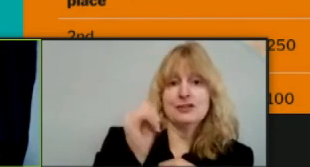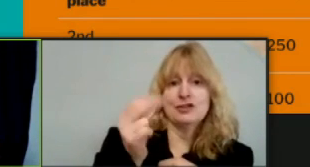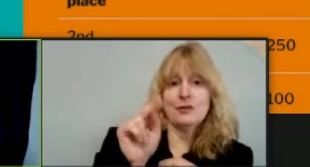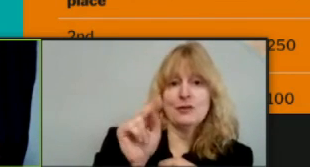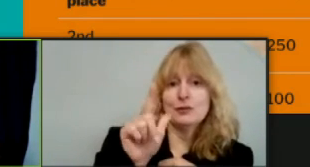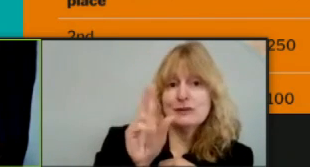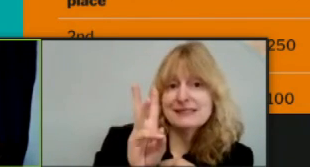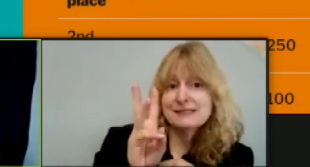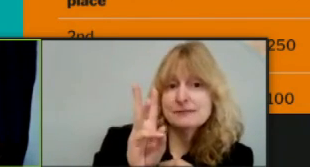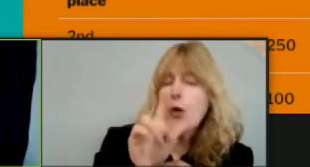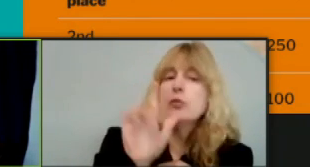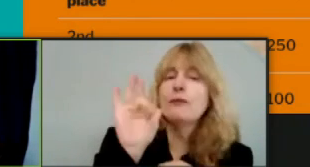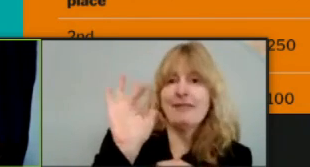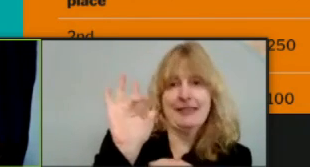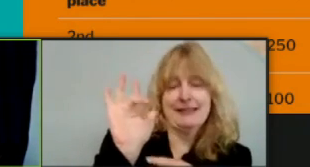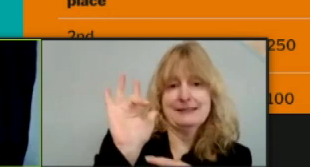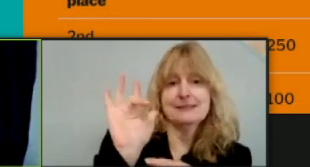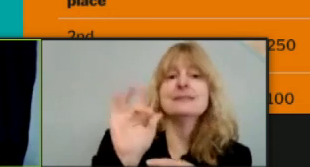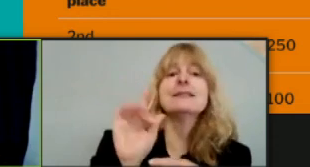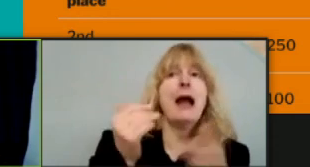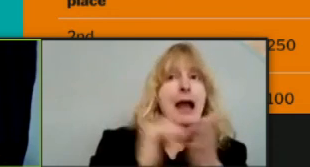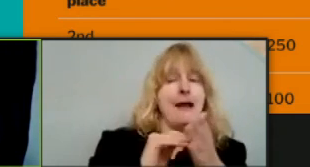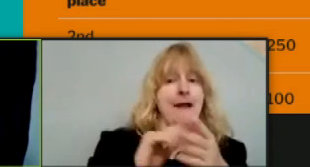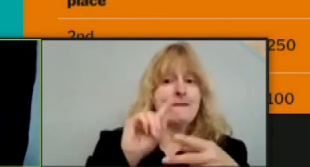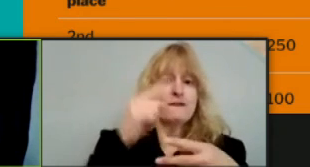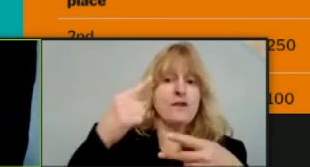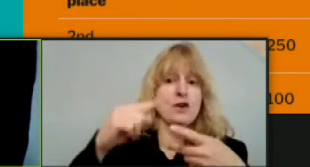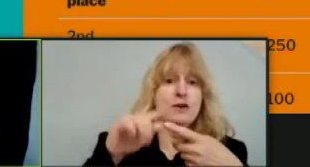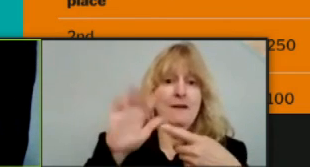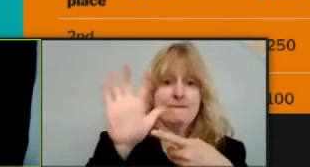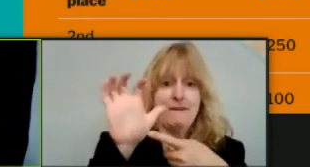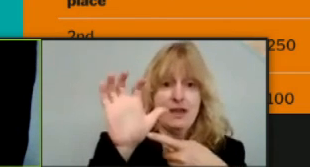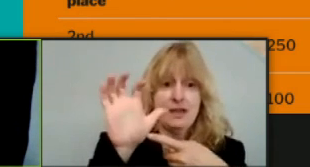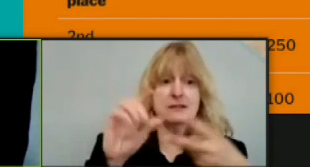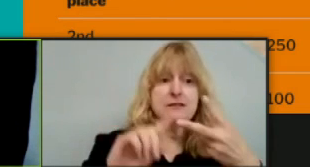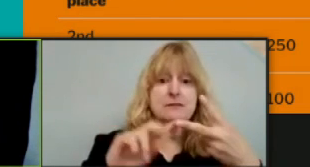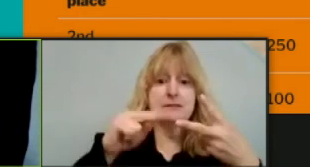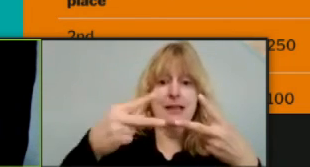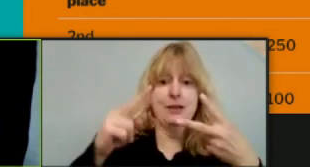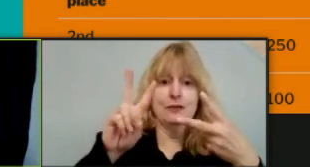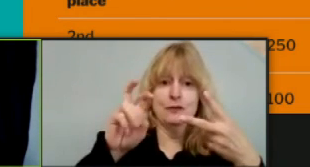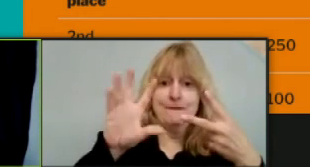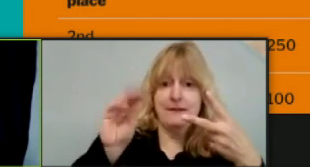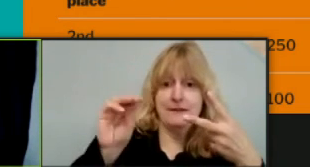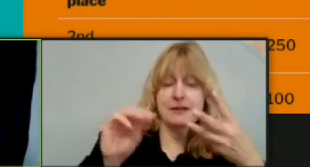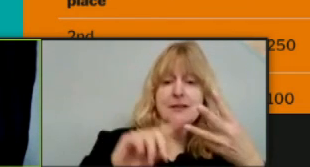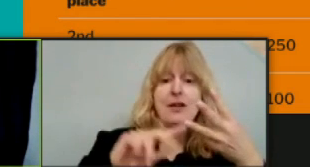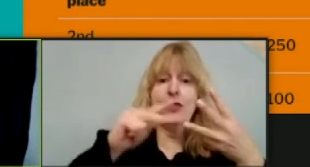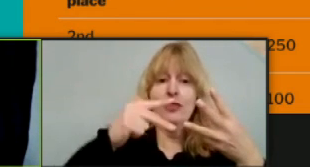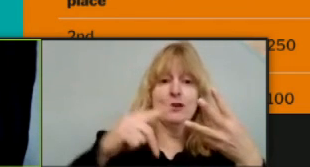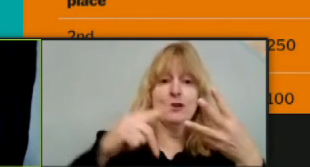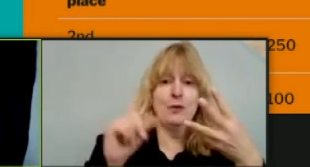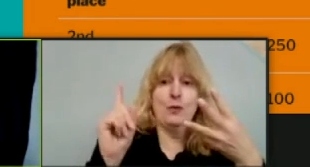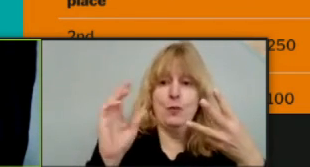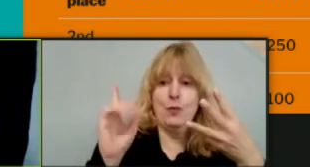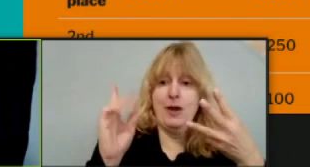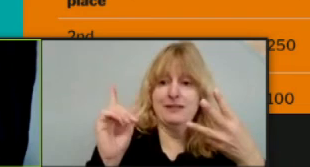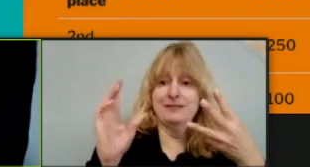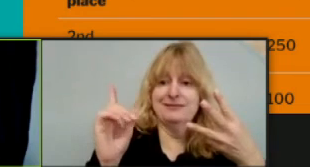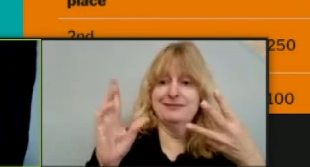is $500. The second prize winner is $250. And the third prize winner is